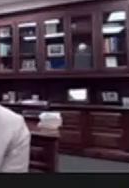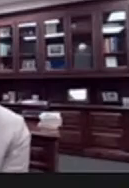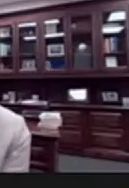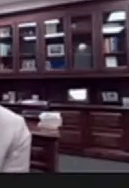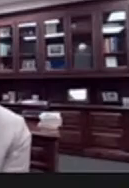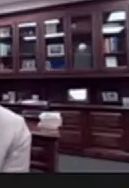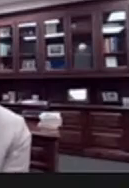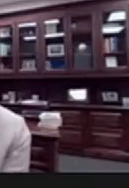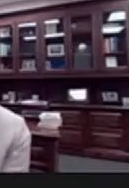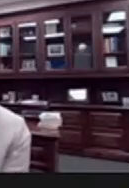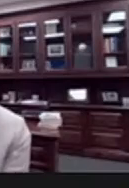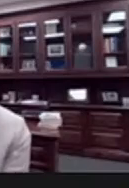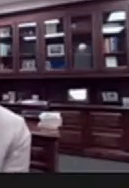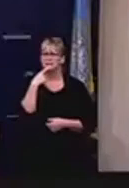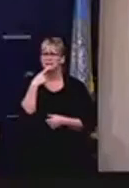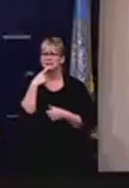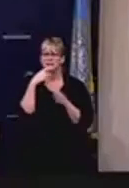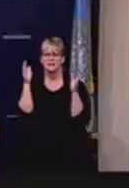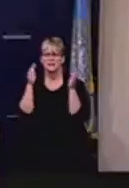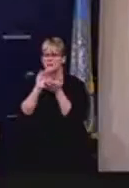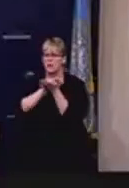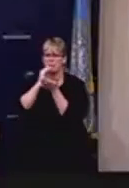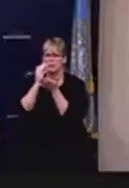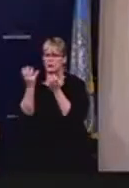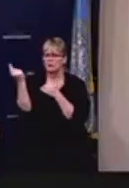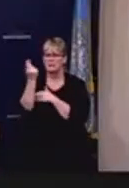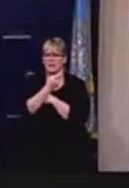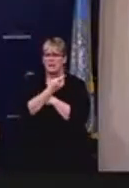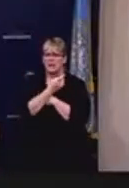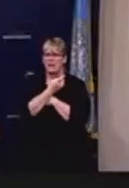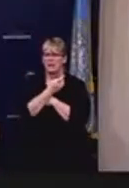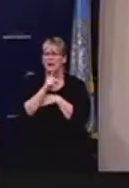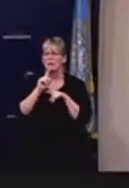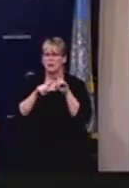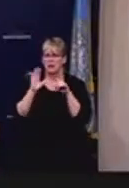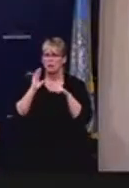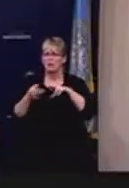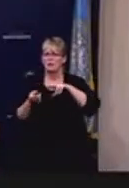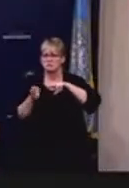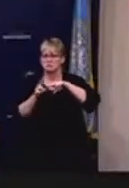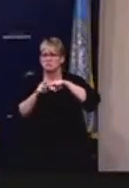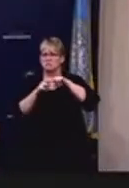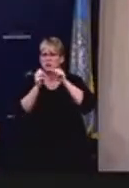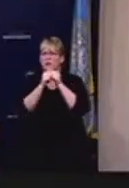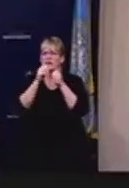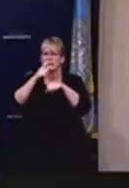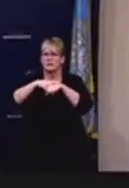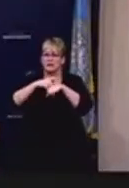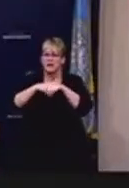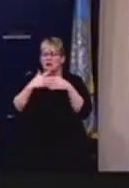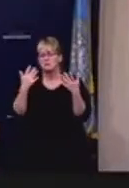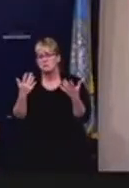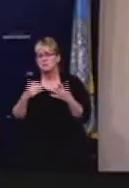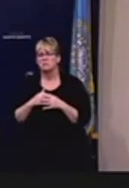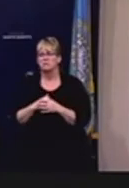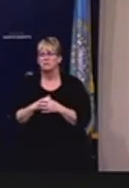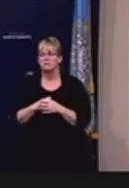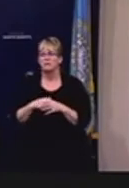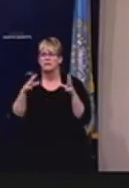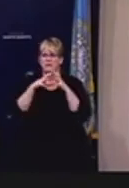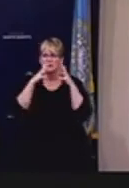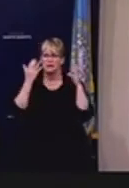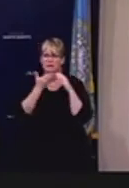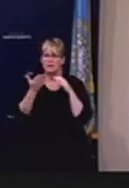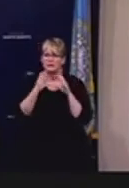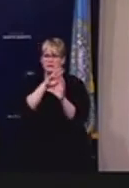It's only a handful today, and but that will increase over time. There's been a lot of logistics to get it up and